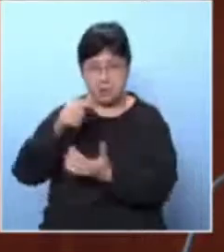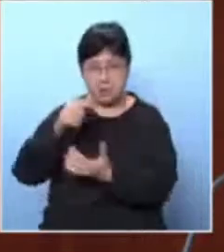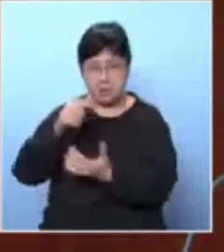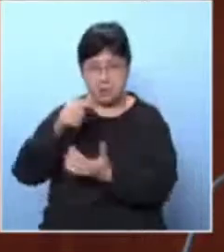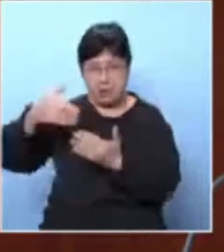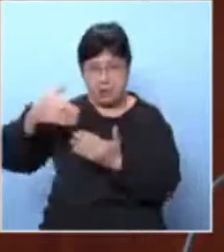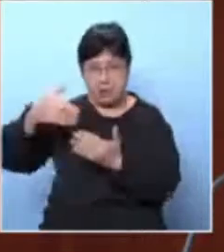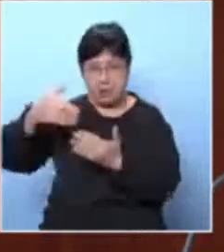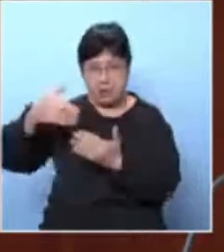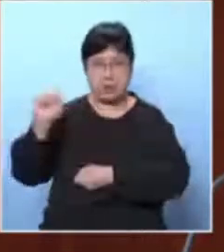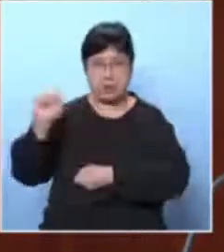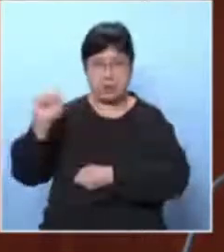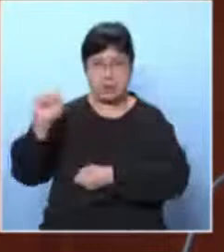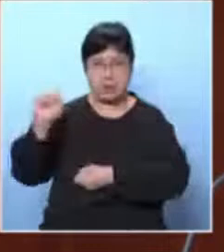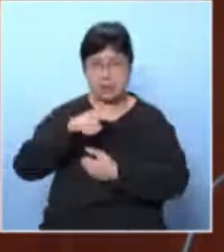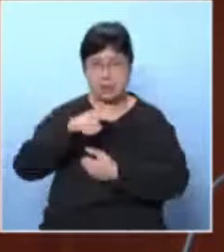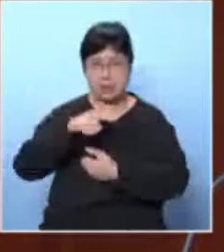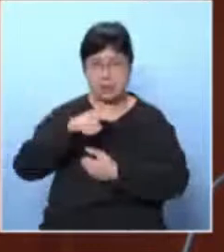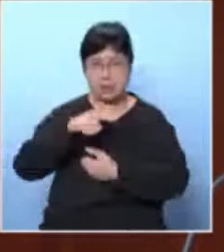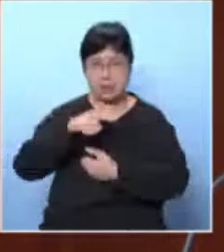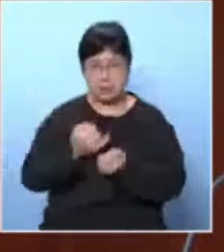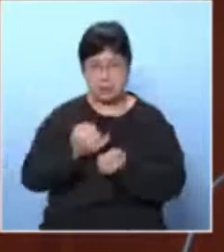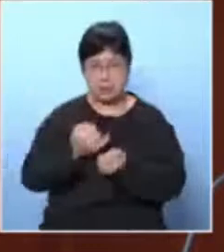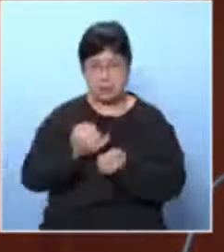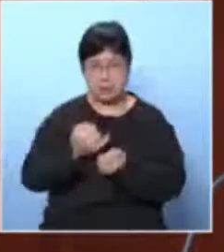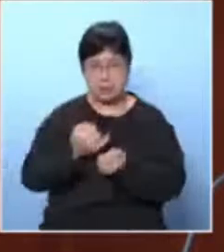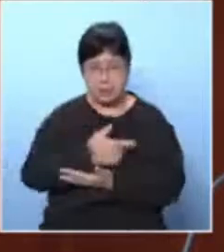with newborns to purchase SSFs.